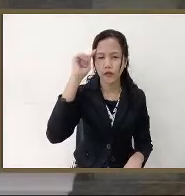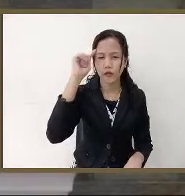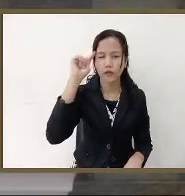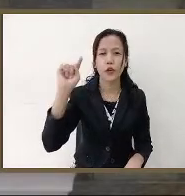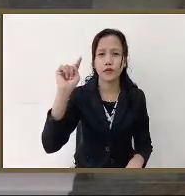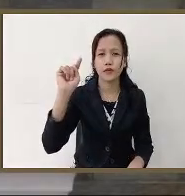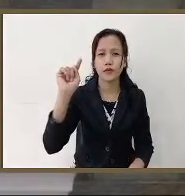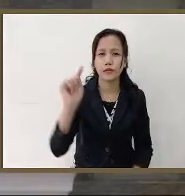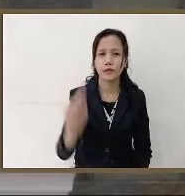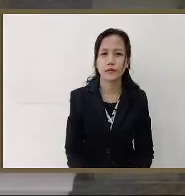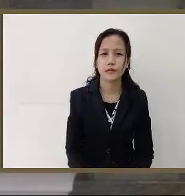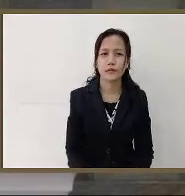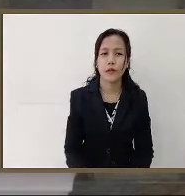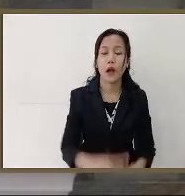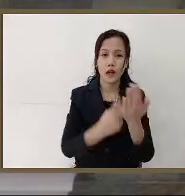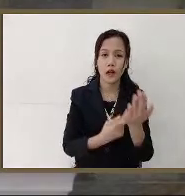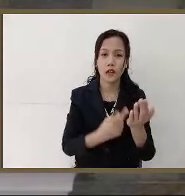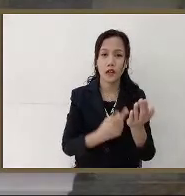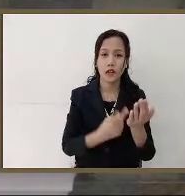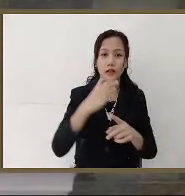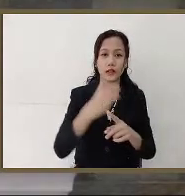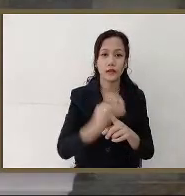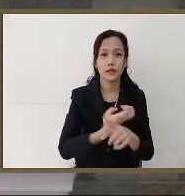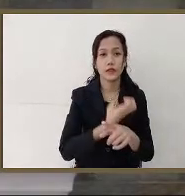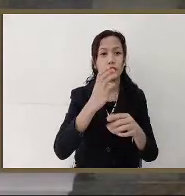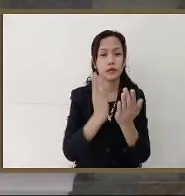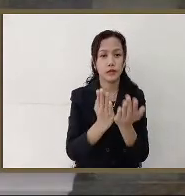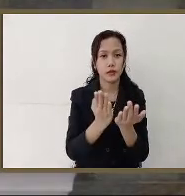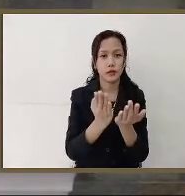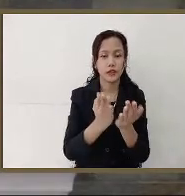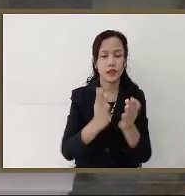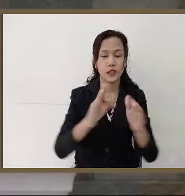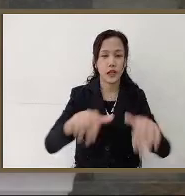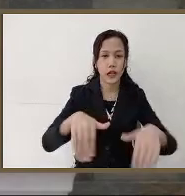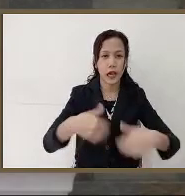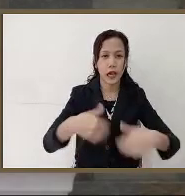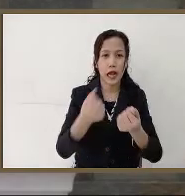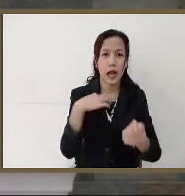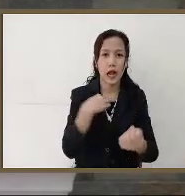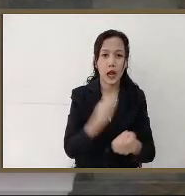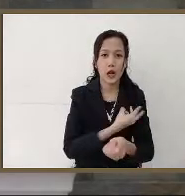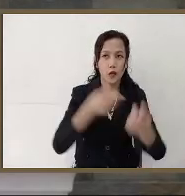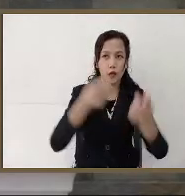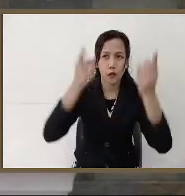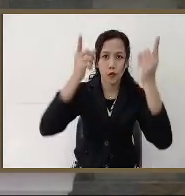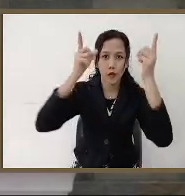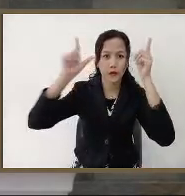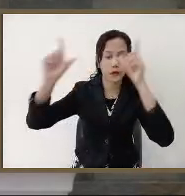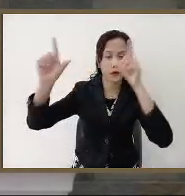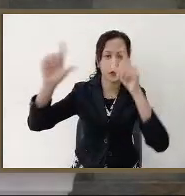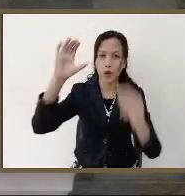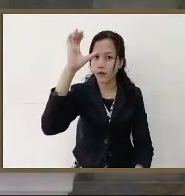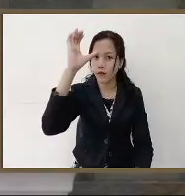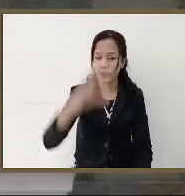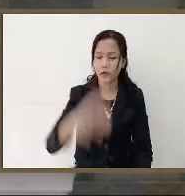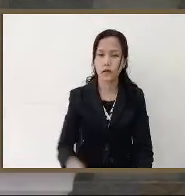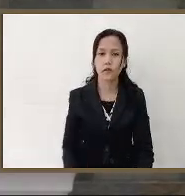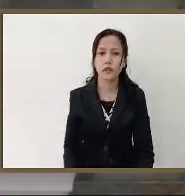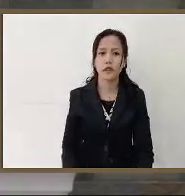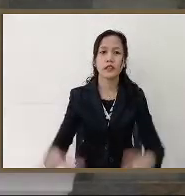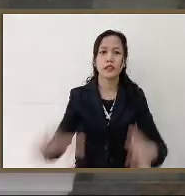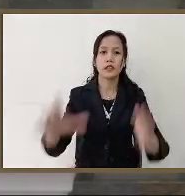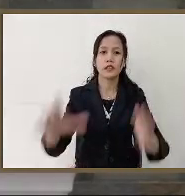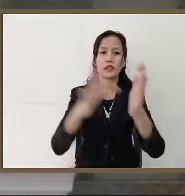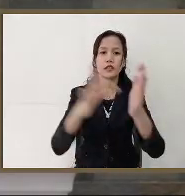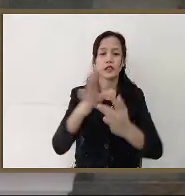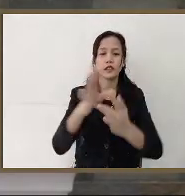the part ng bawat books how we are going to look for the Lord Jesus Christ